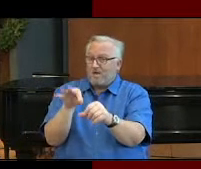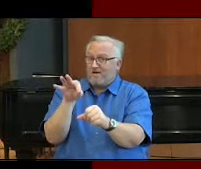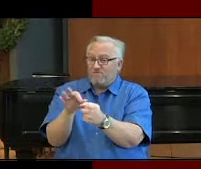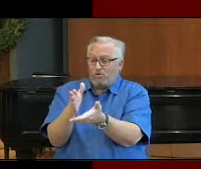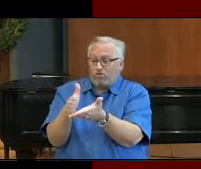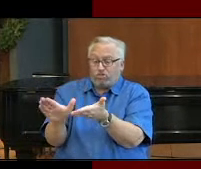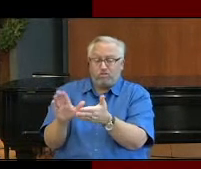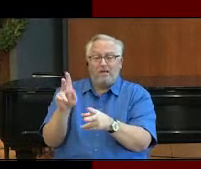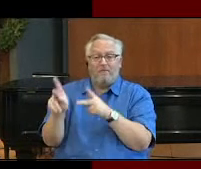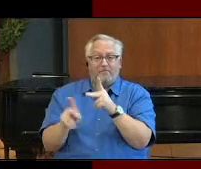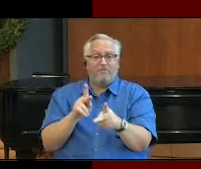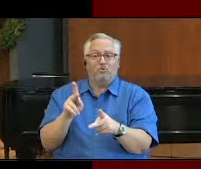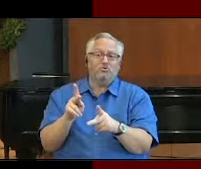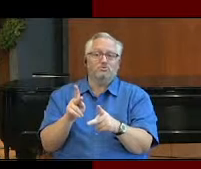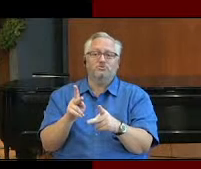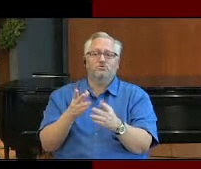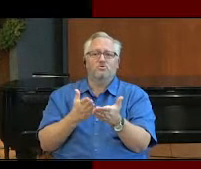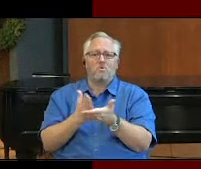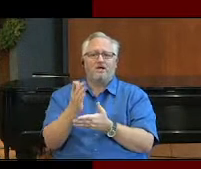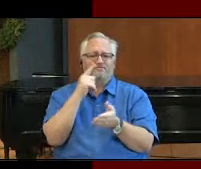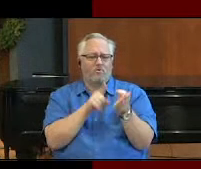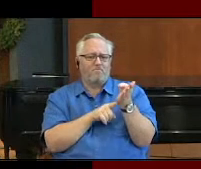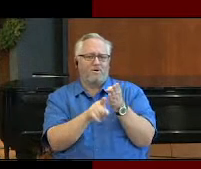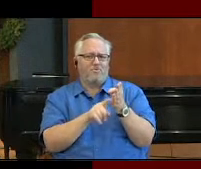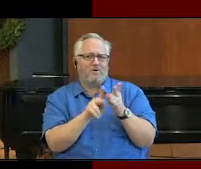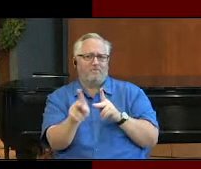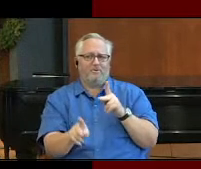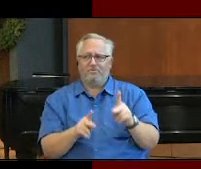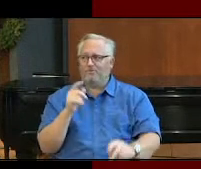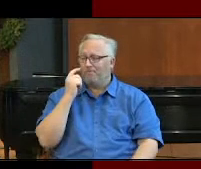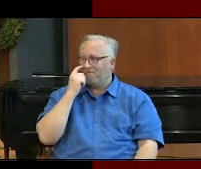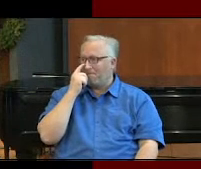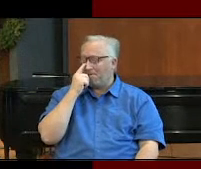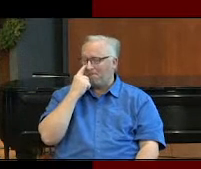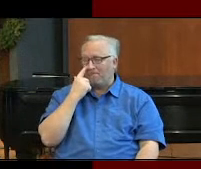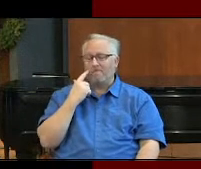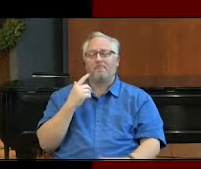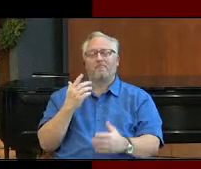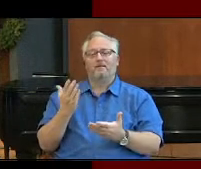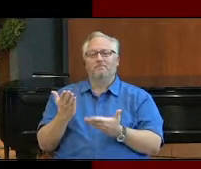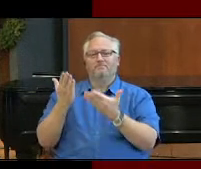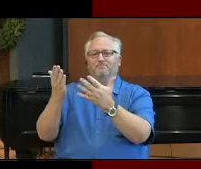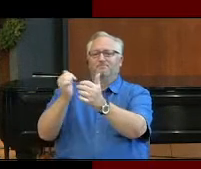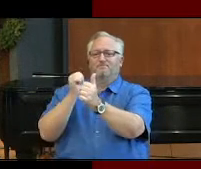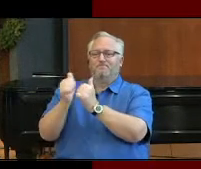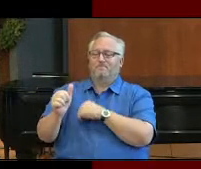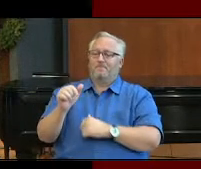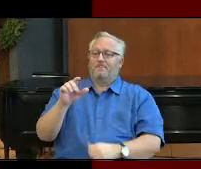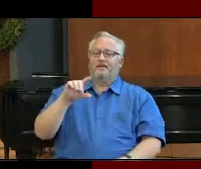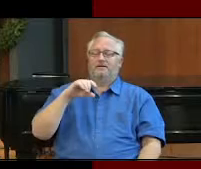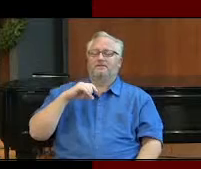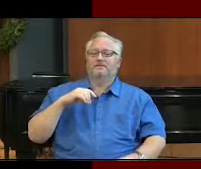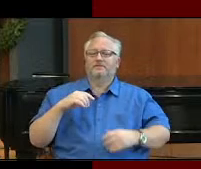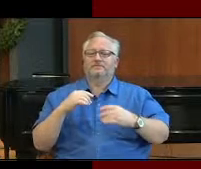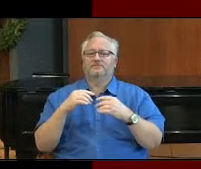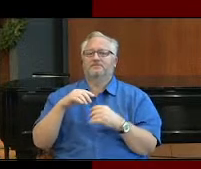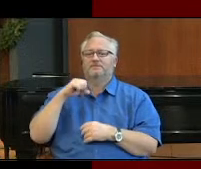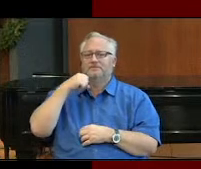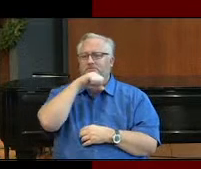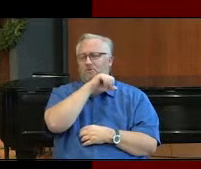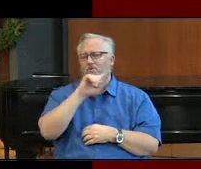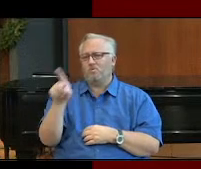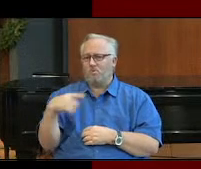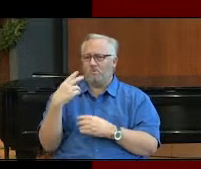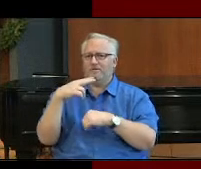away the rights of the minority. The motion passed, and Taiwan is the only nation in